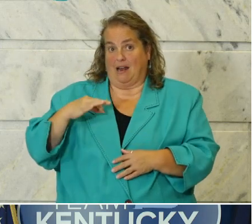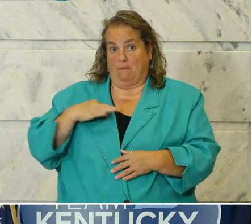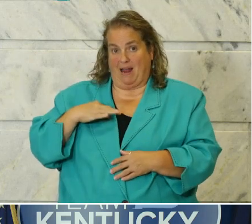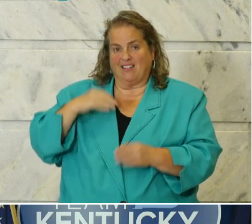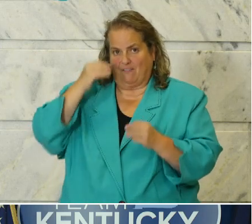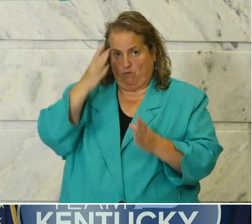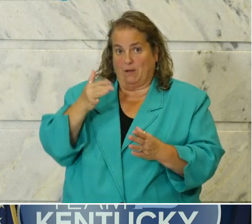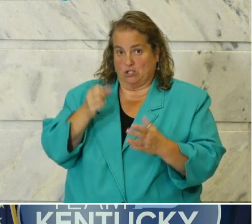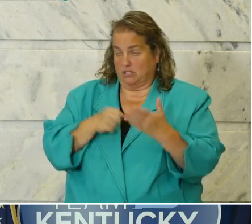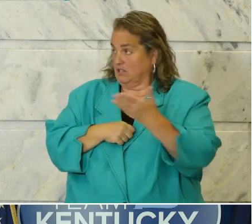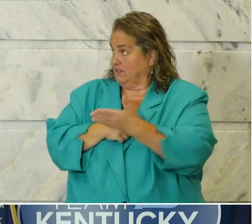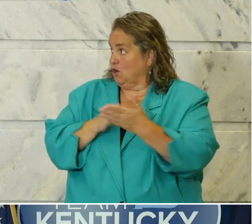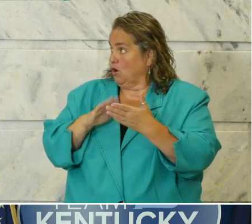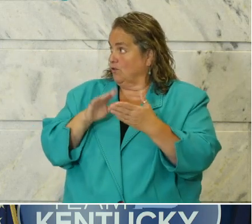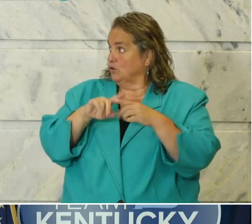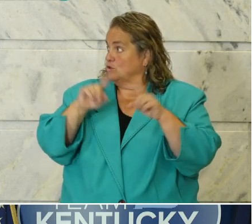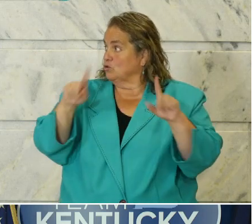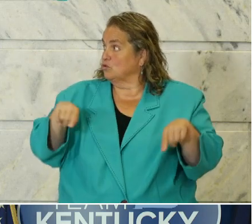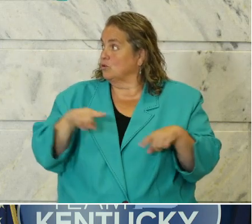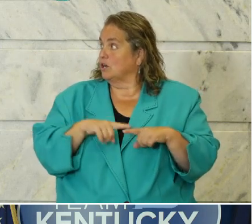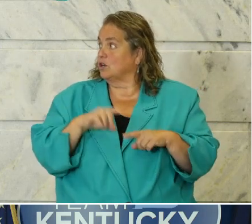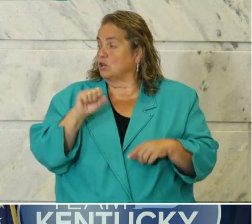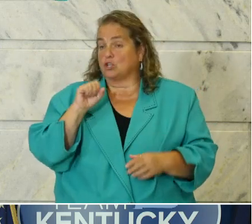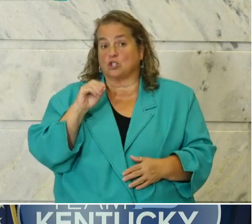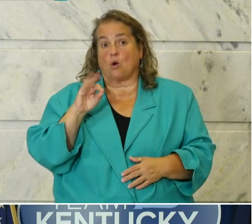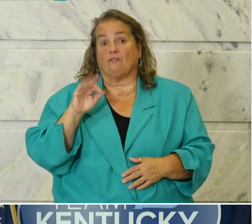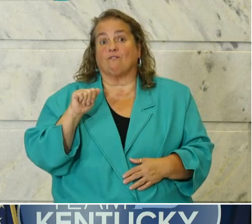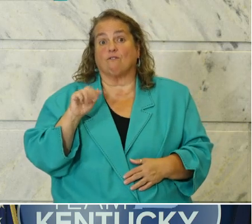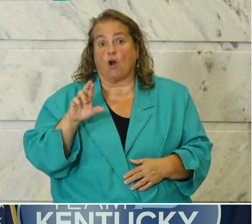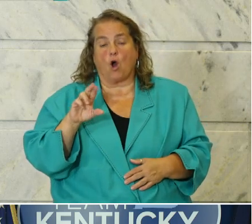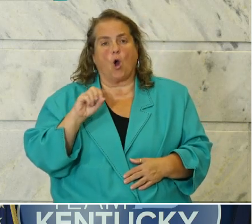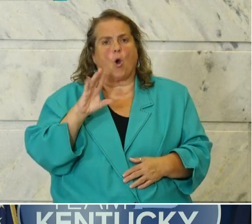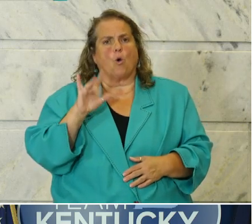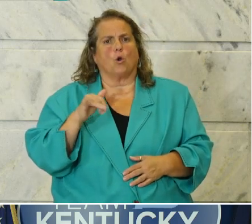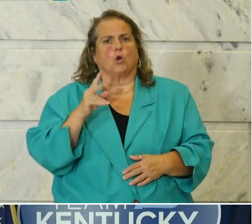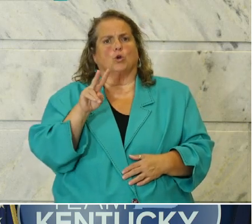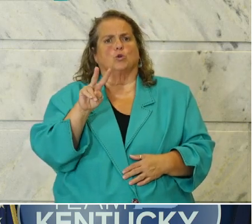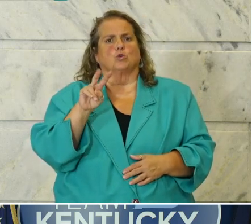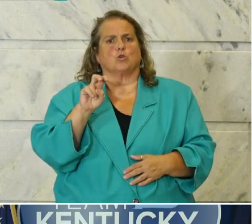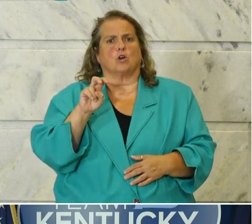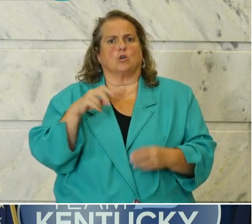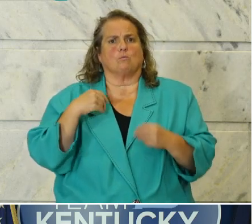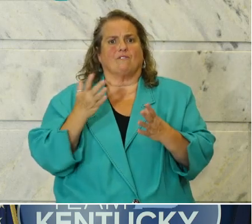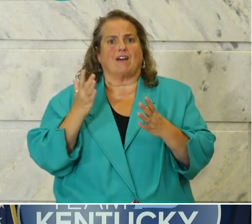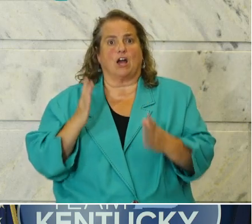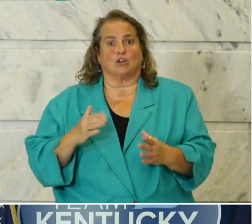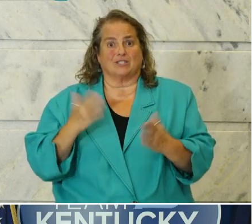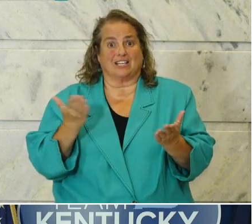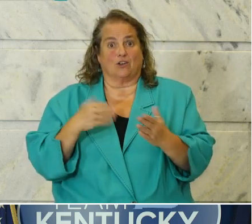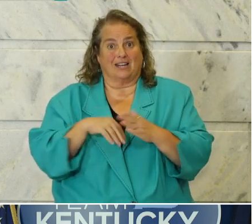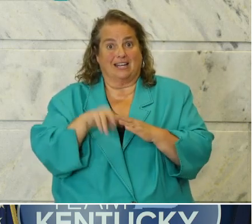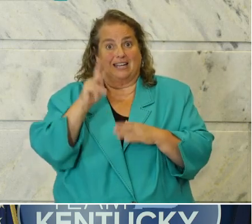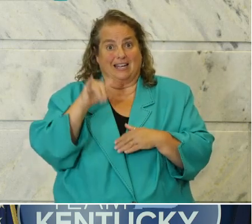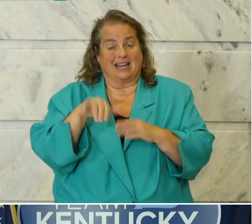the screen. And so far, only 200 providers in Kentucky out